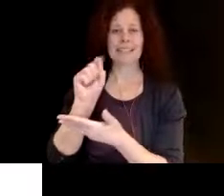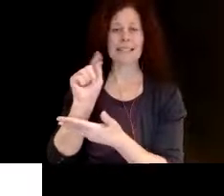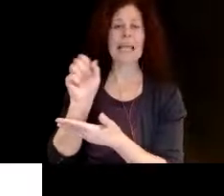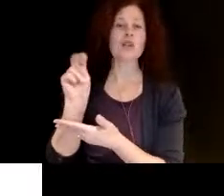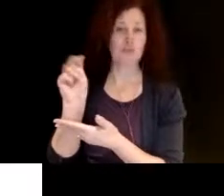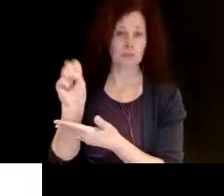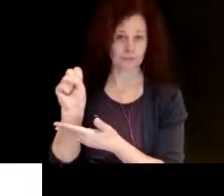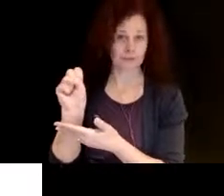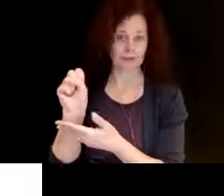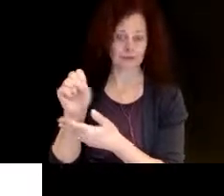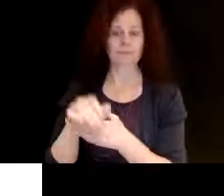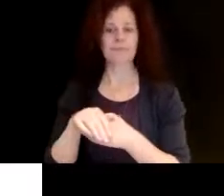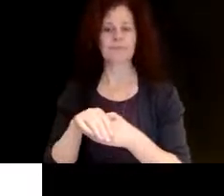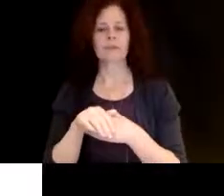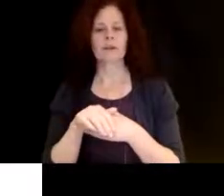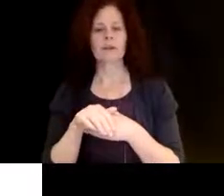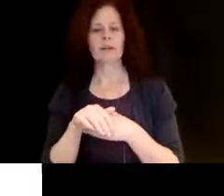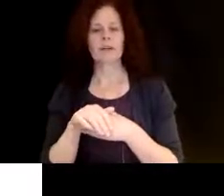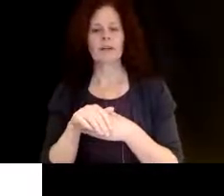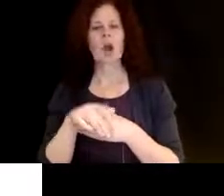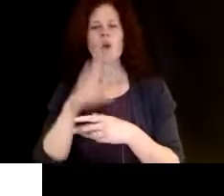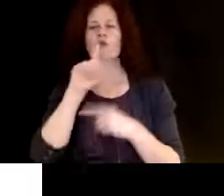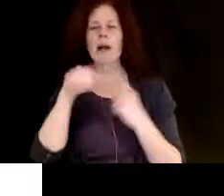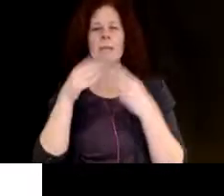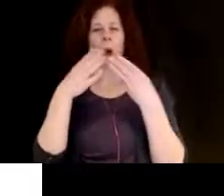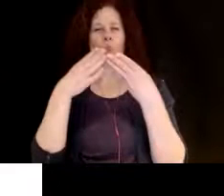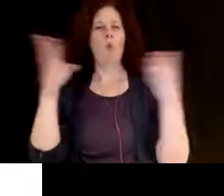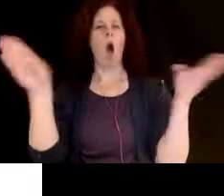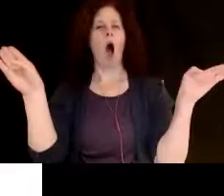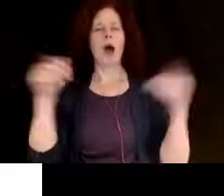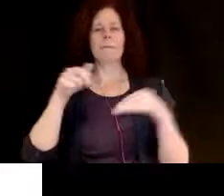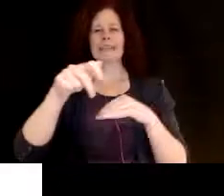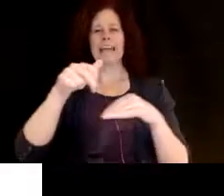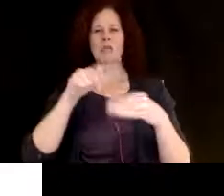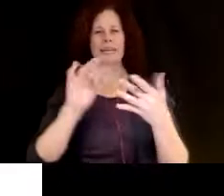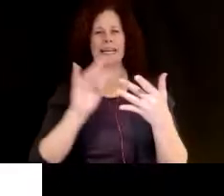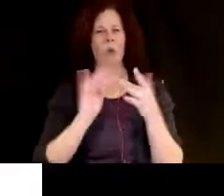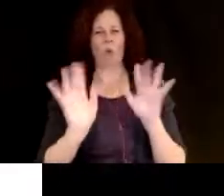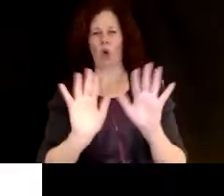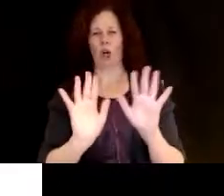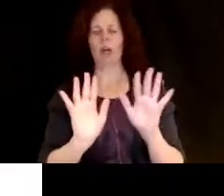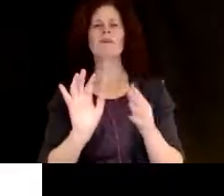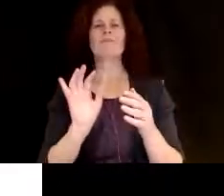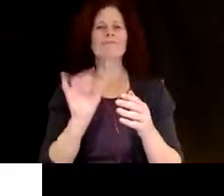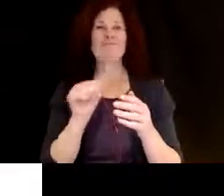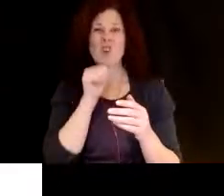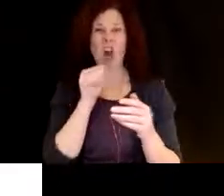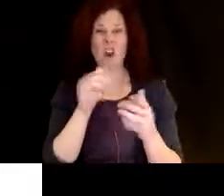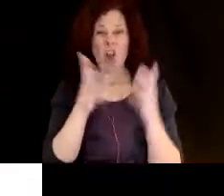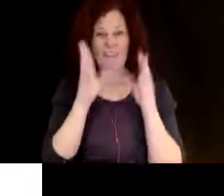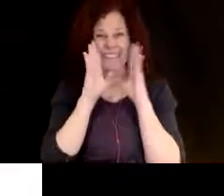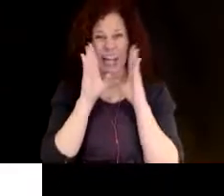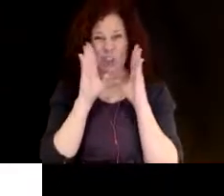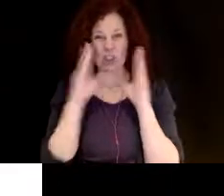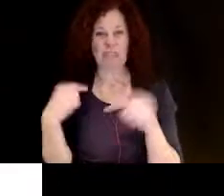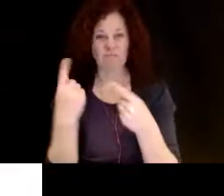less emphasis on changes to the broader pedestrian network. And this is a really critical gap because the majority of